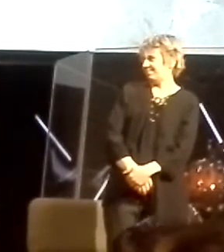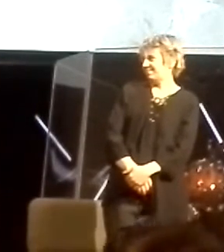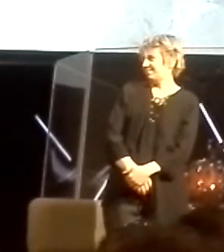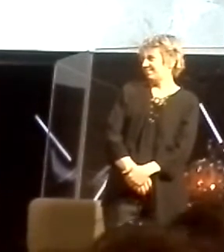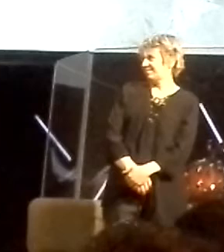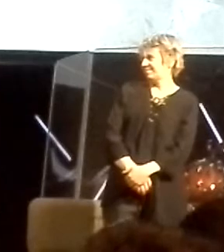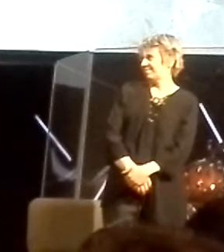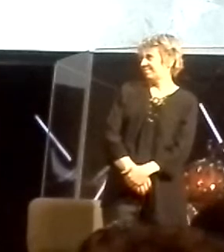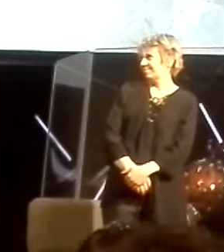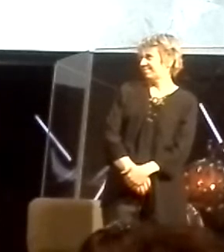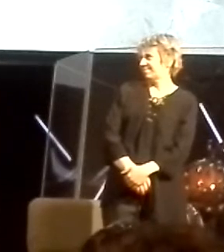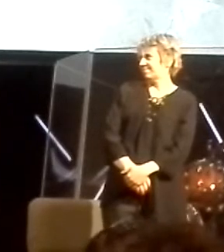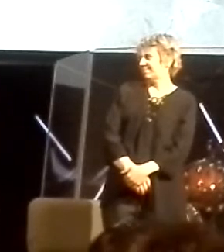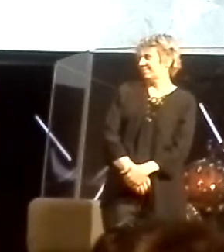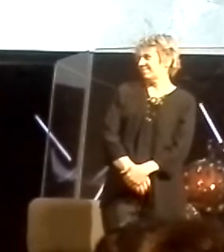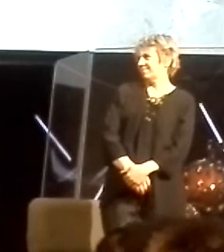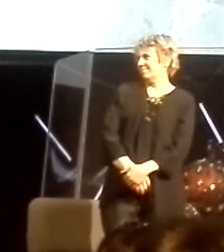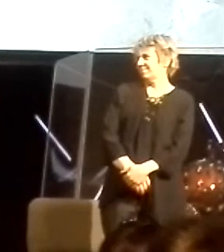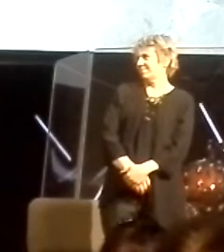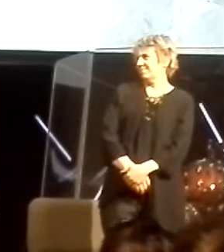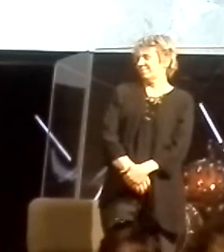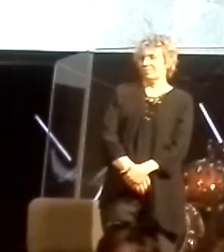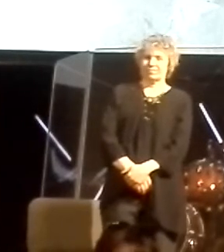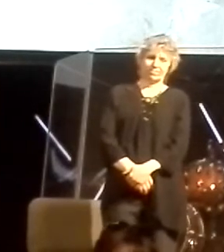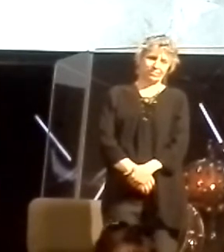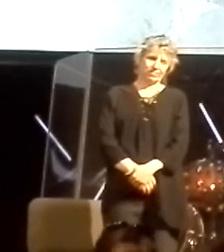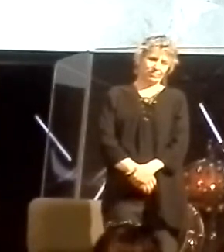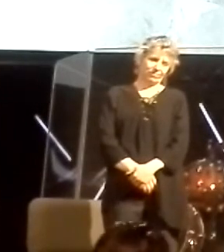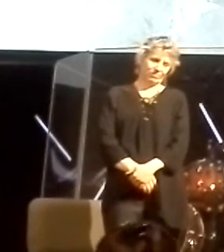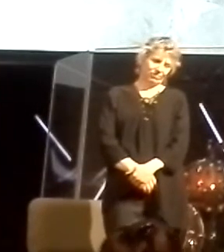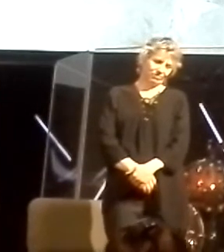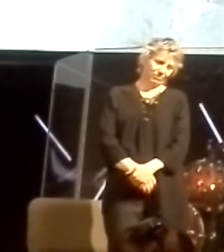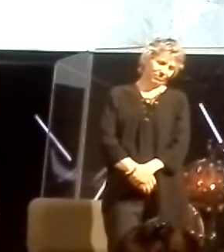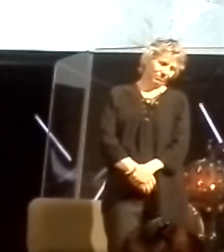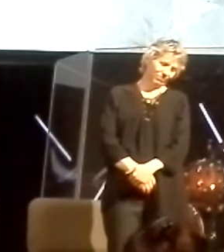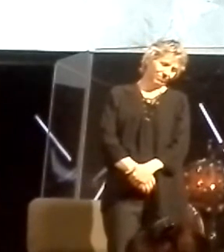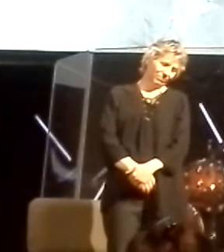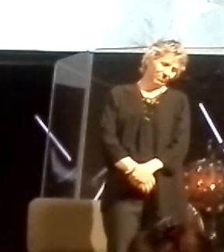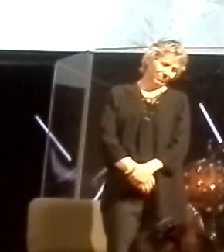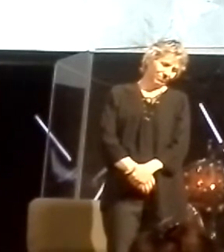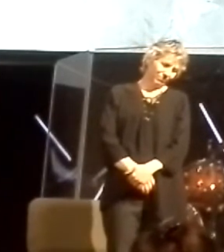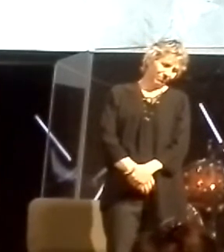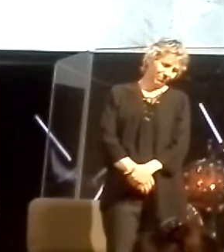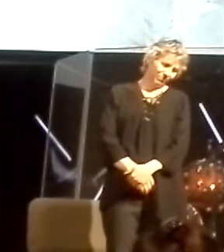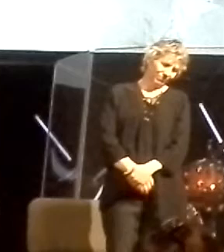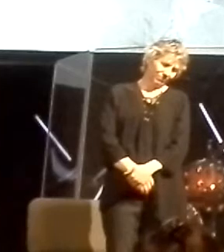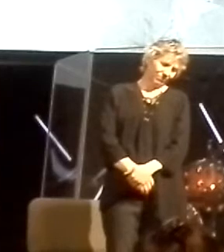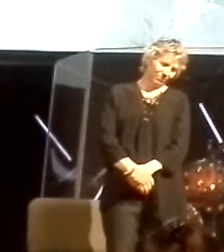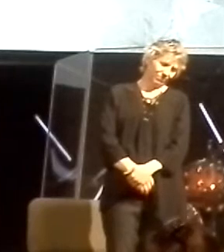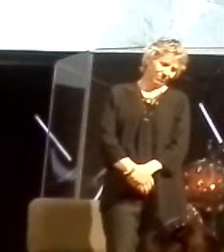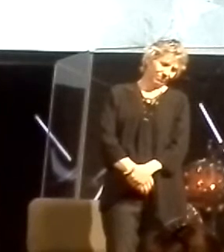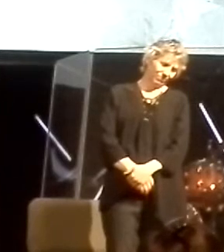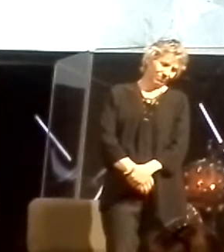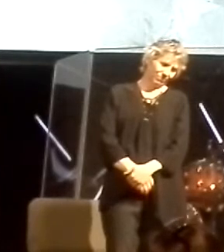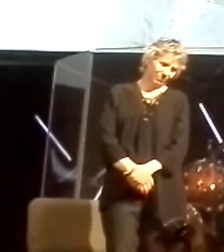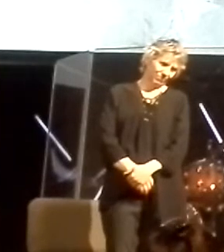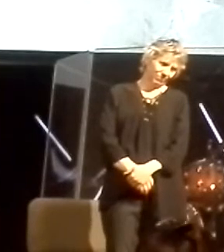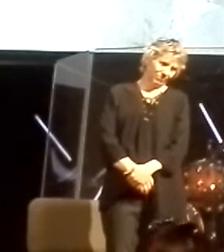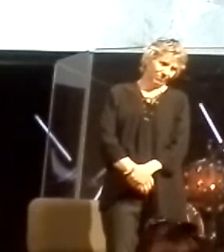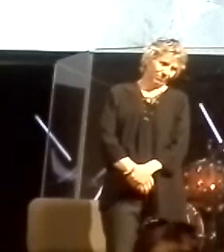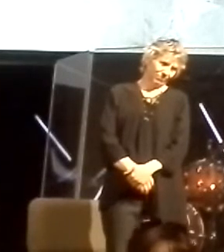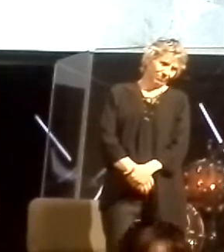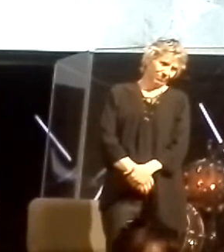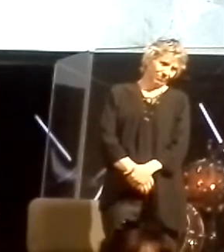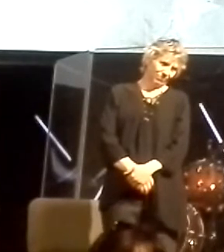Jesus, forgive me God, I fall down to my